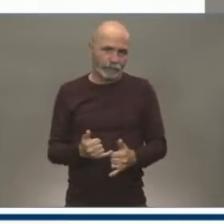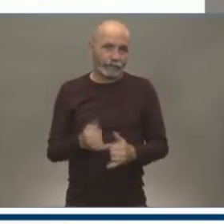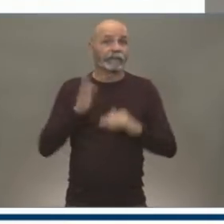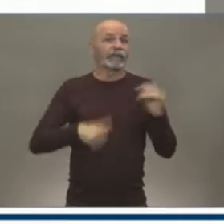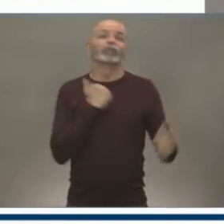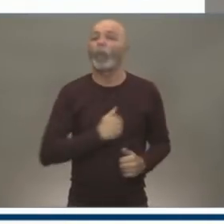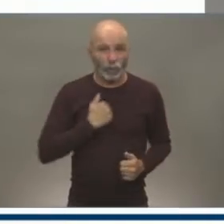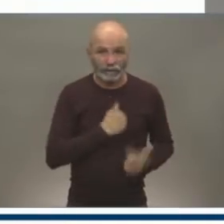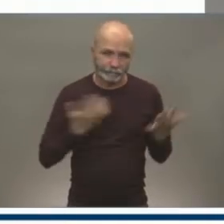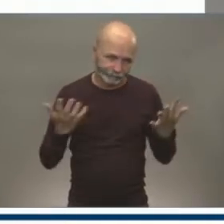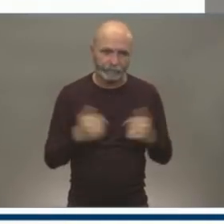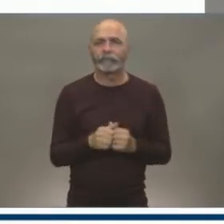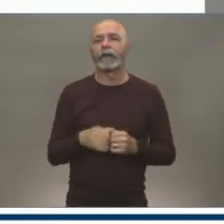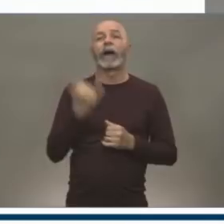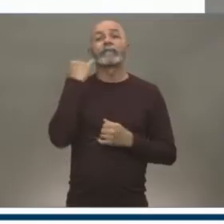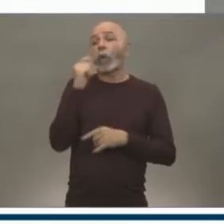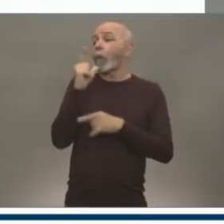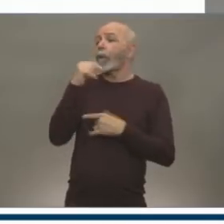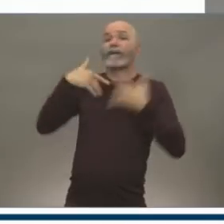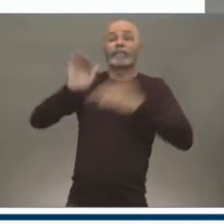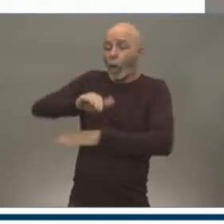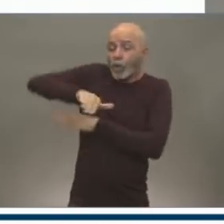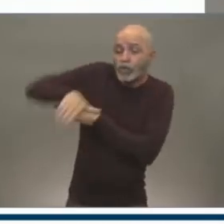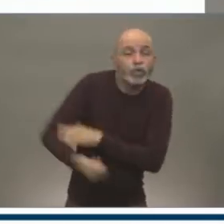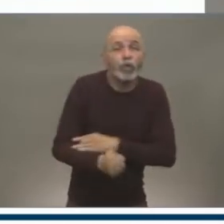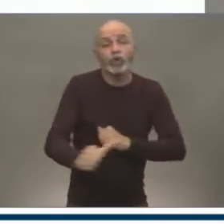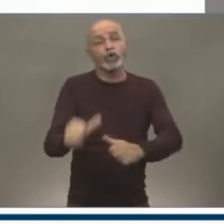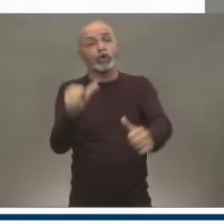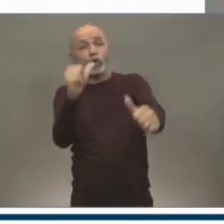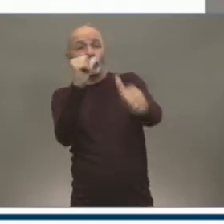to a late night bar, and that's after 10